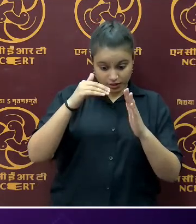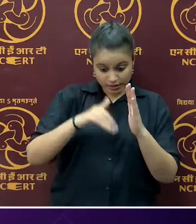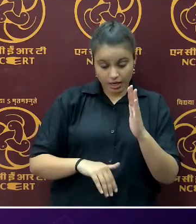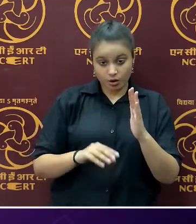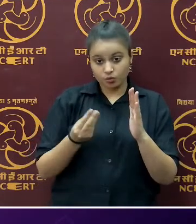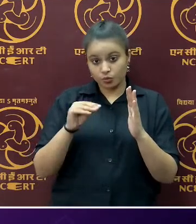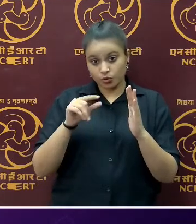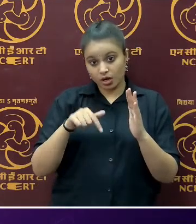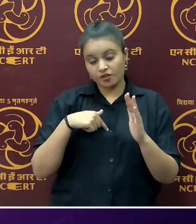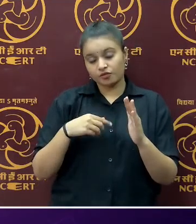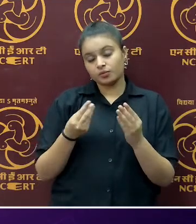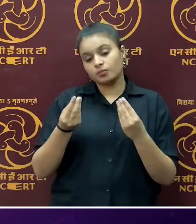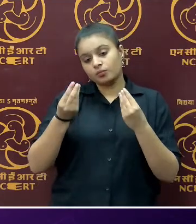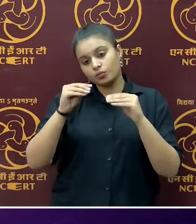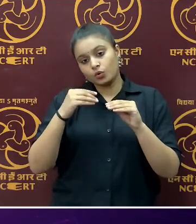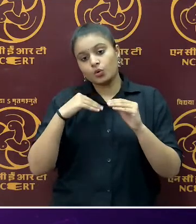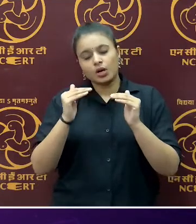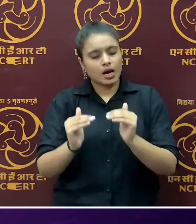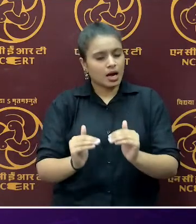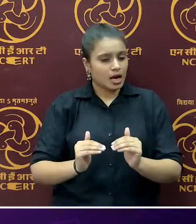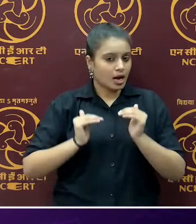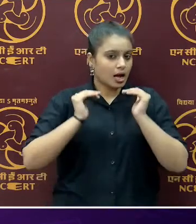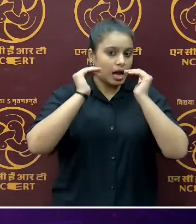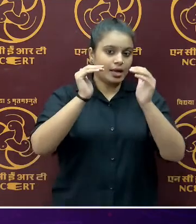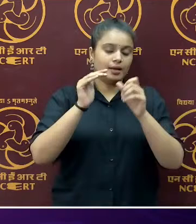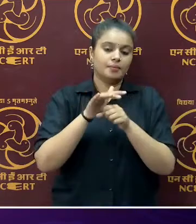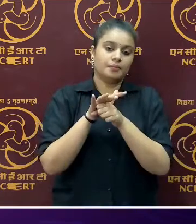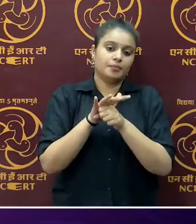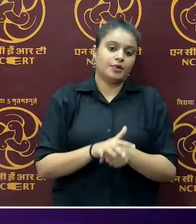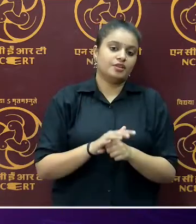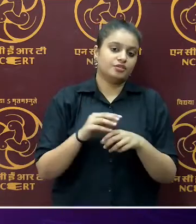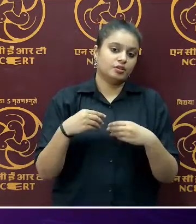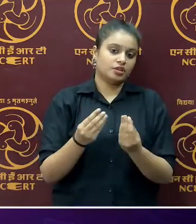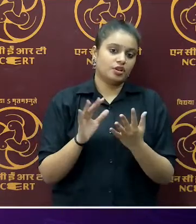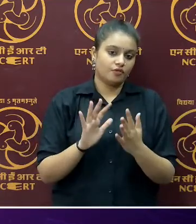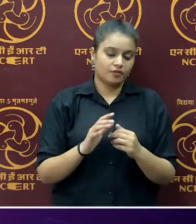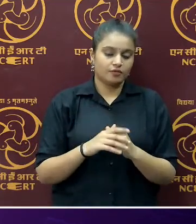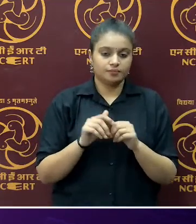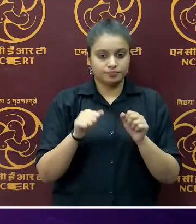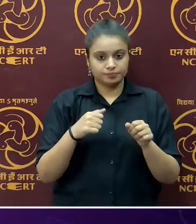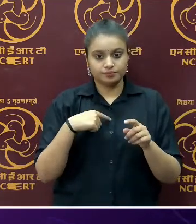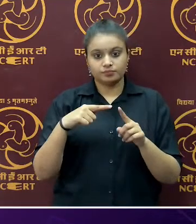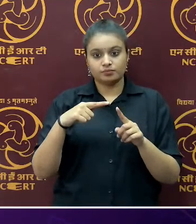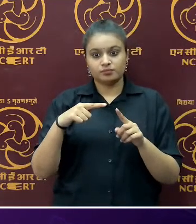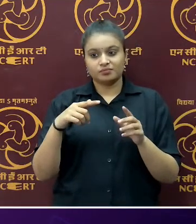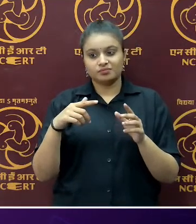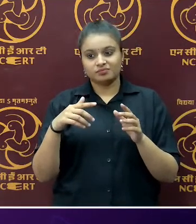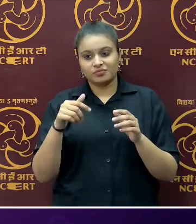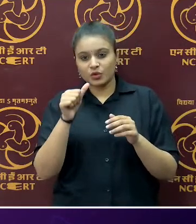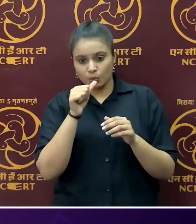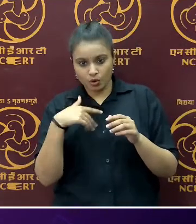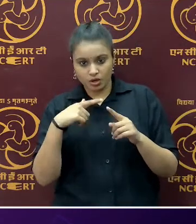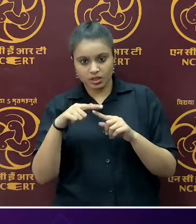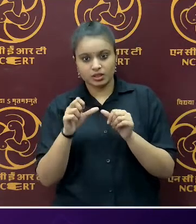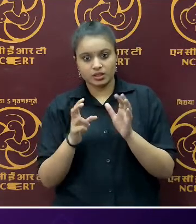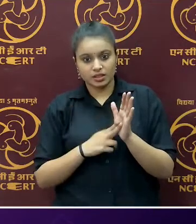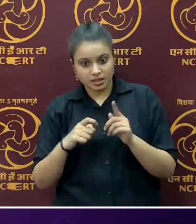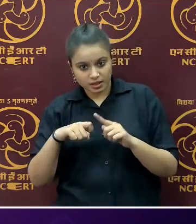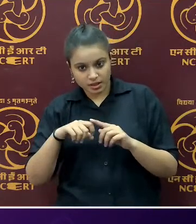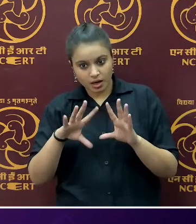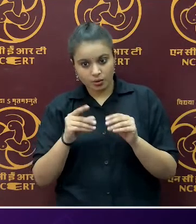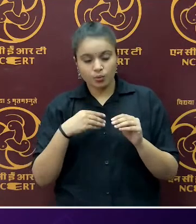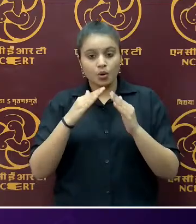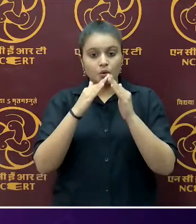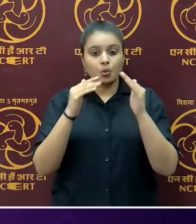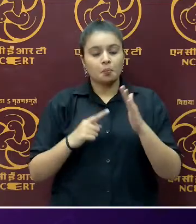will be exerting the highest amount of pressure. That's why you see water tanks placed, on top of the roofs